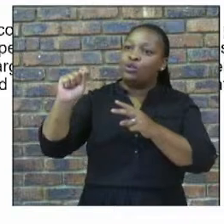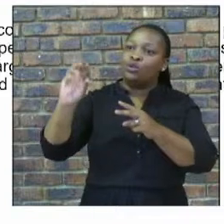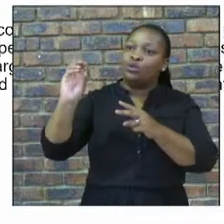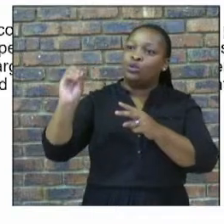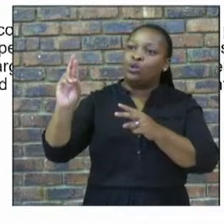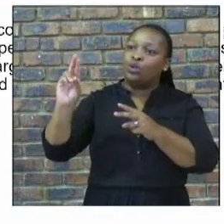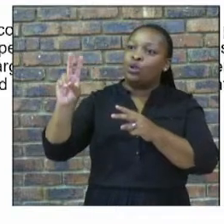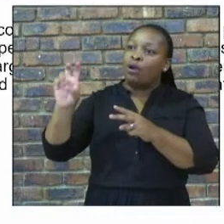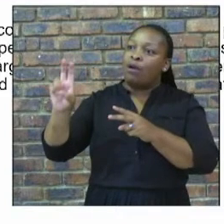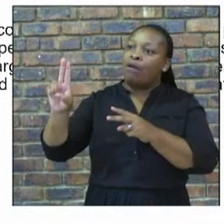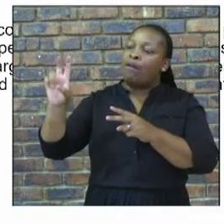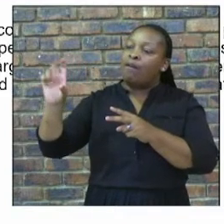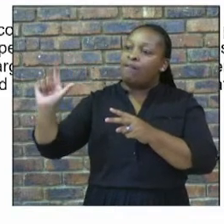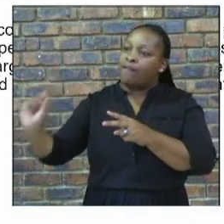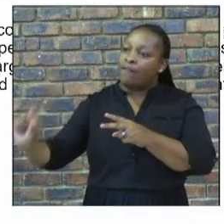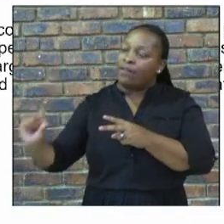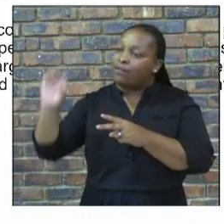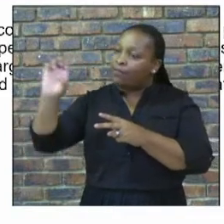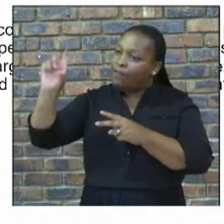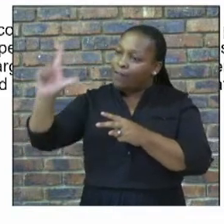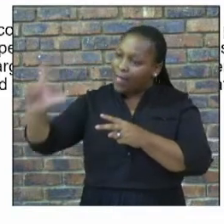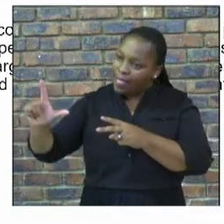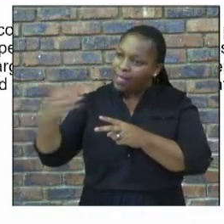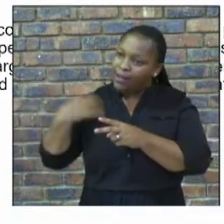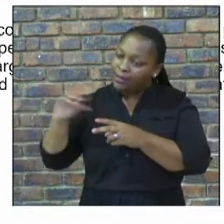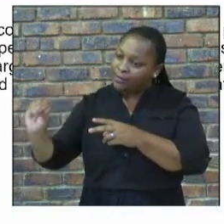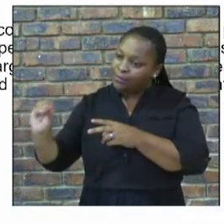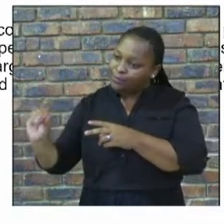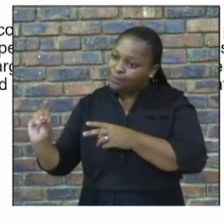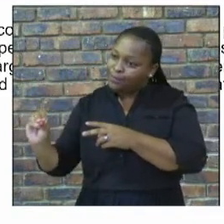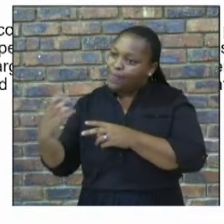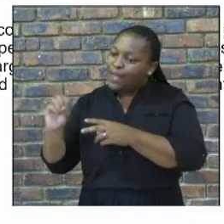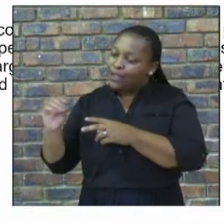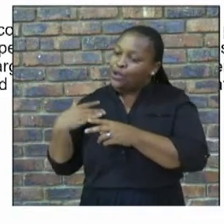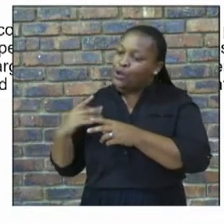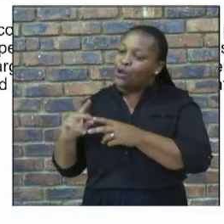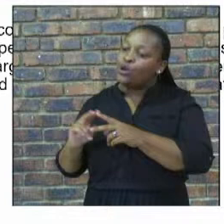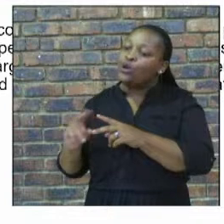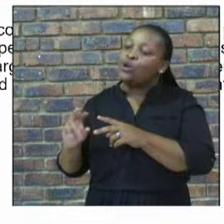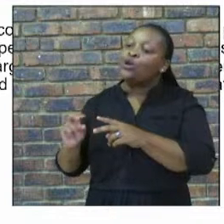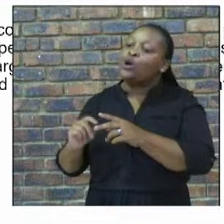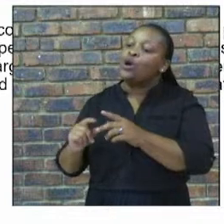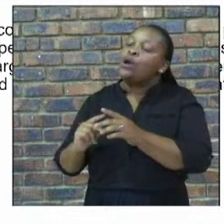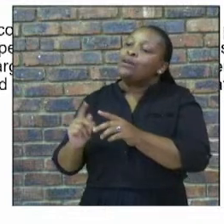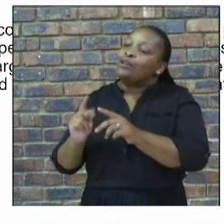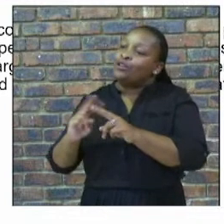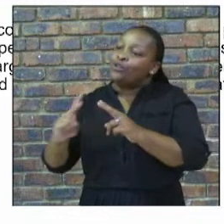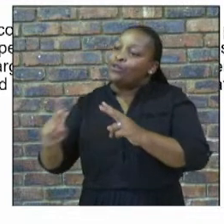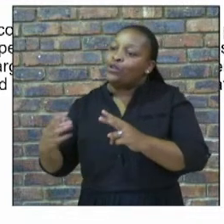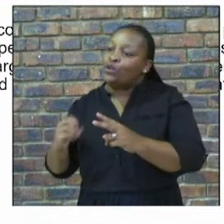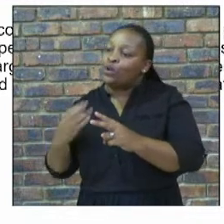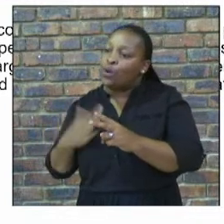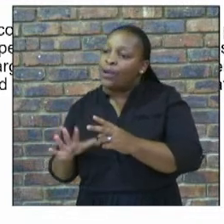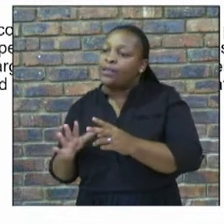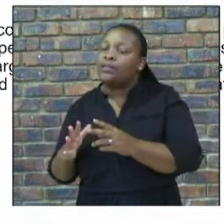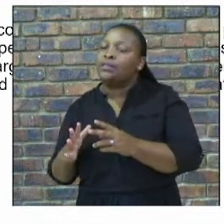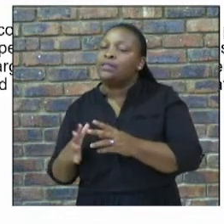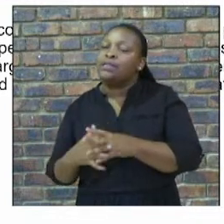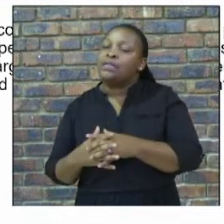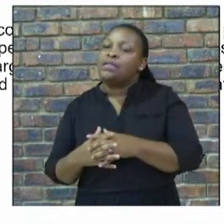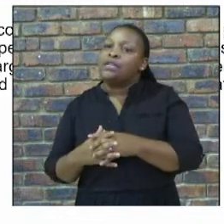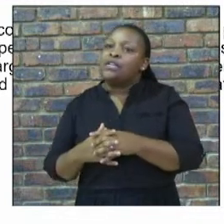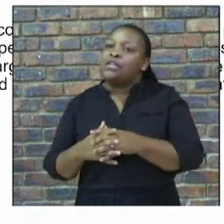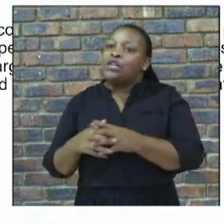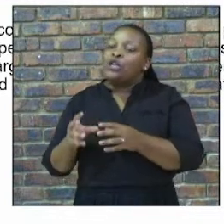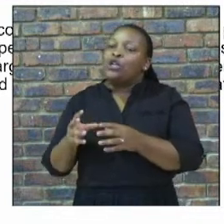mara molao o tlamelo ba support or ba kgono boloka tšhelete ya bona in a way le gore e tla gola as well. So